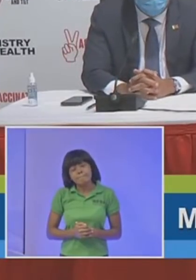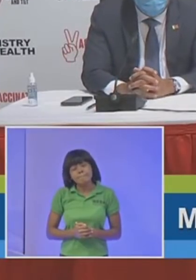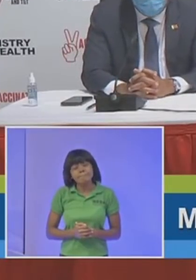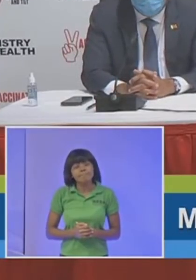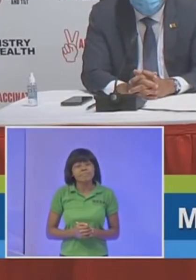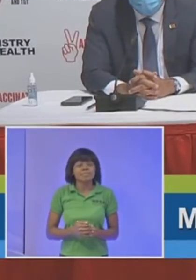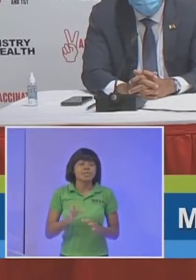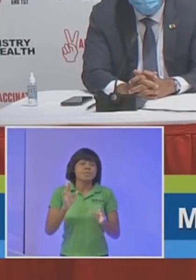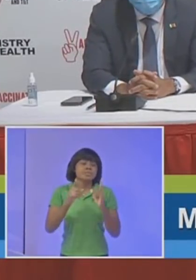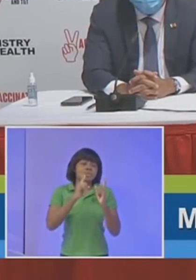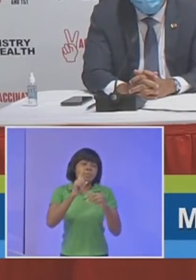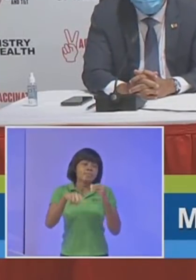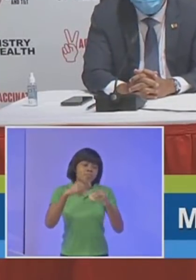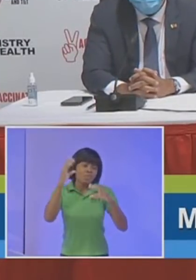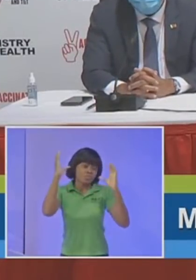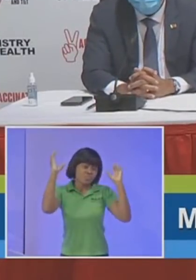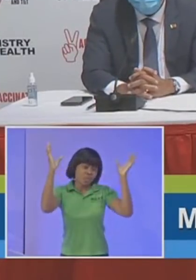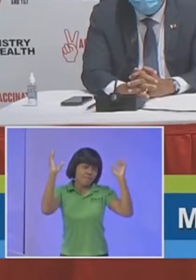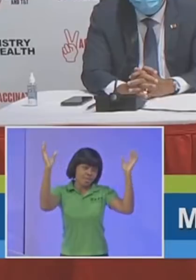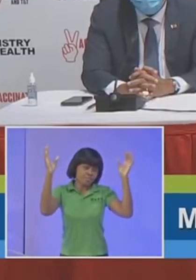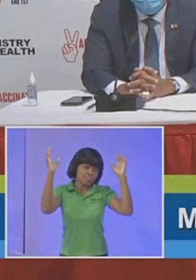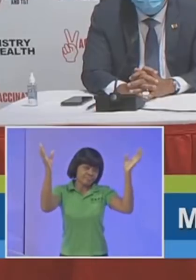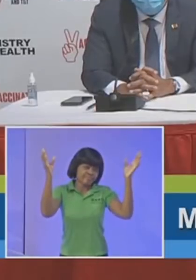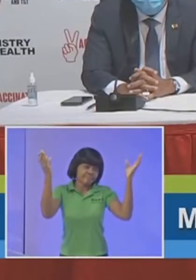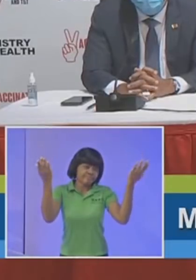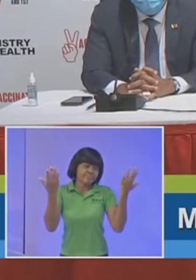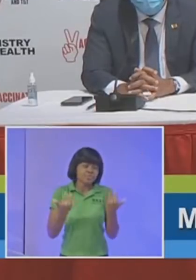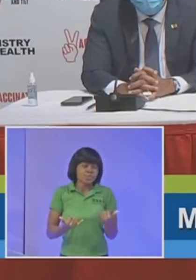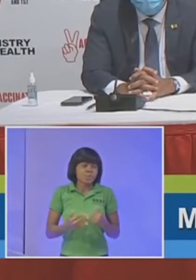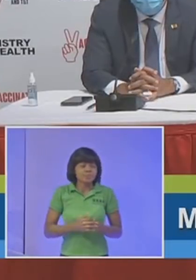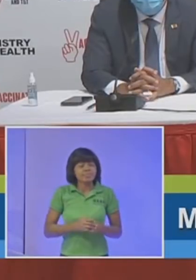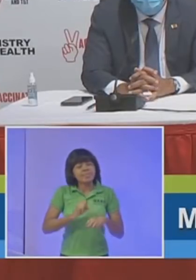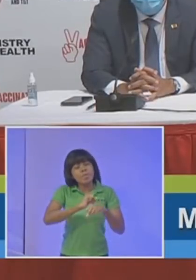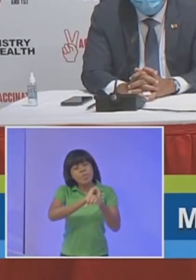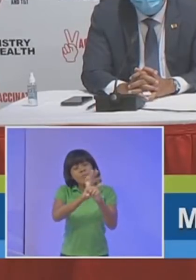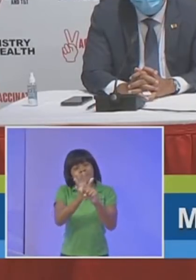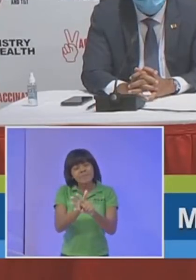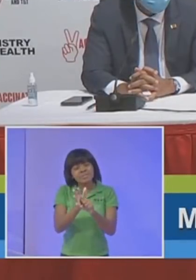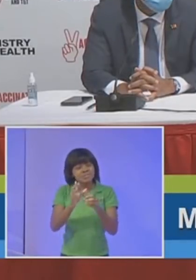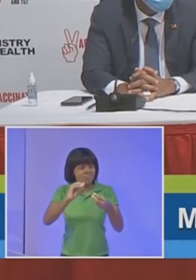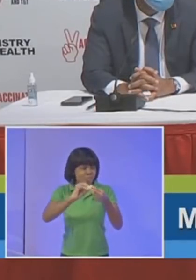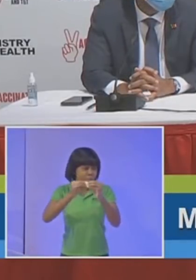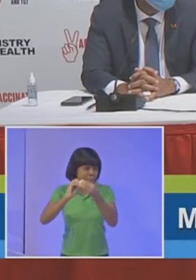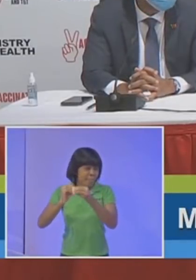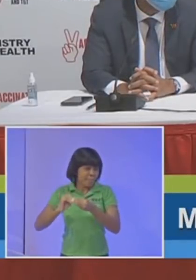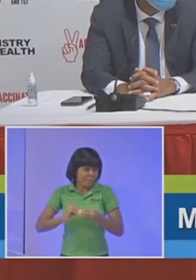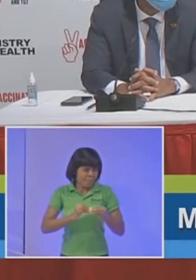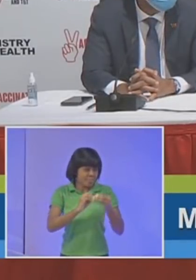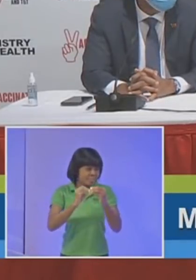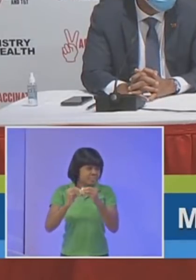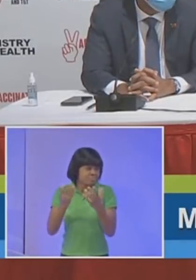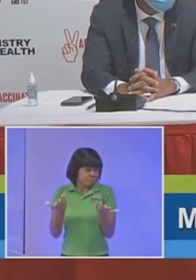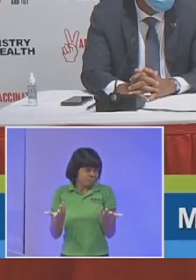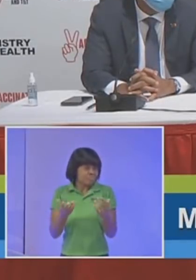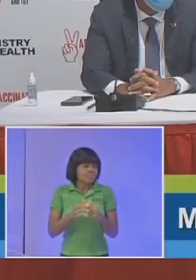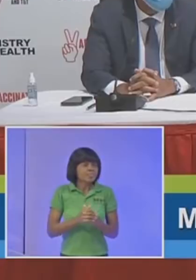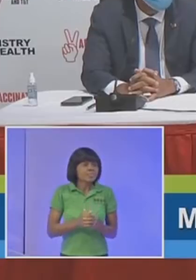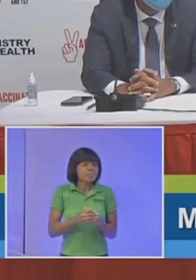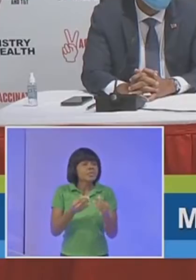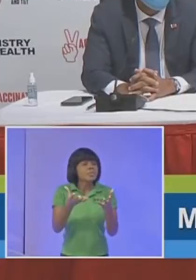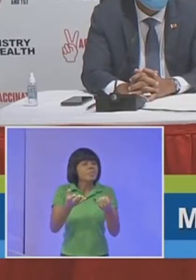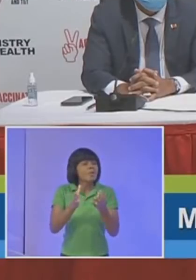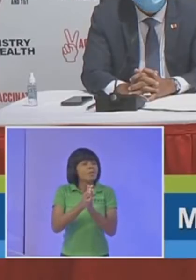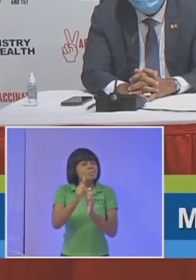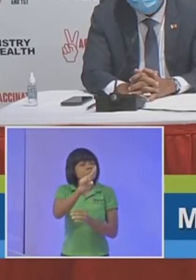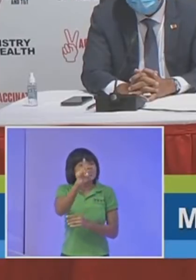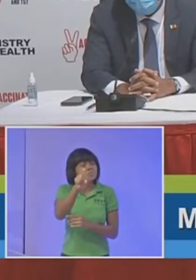in time later on in the year, for example, and the availability of technology, like let's say QR code type technology